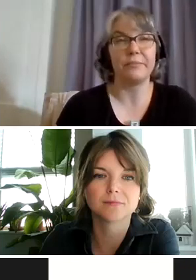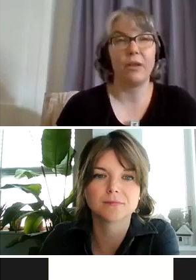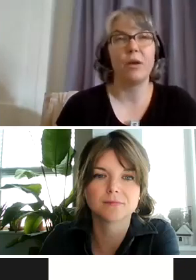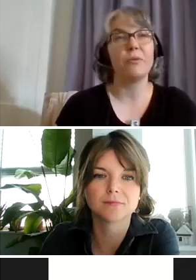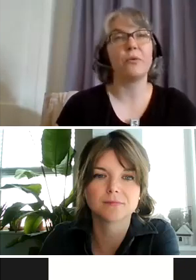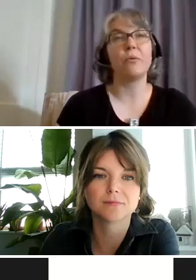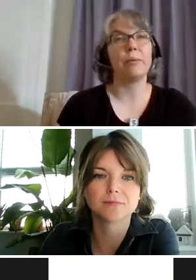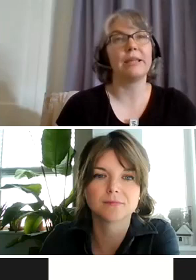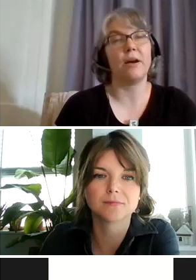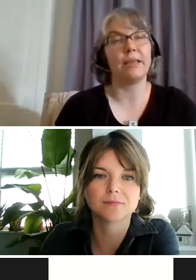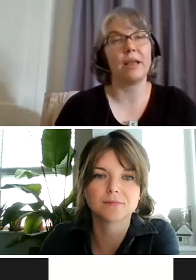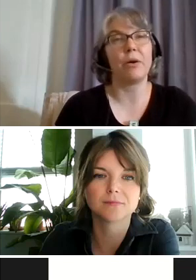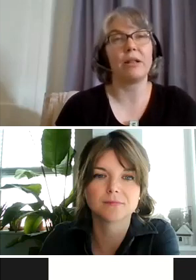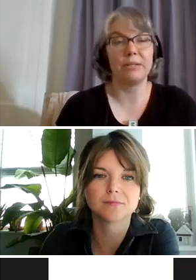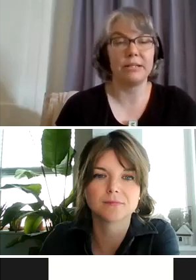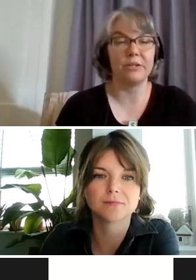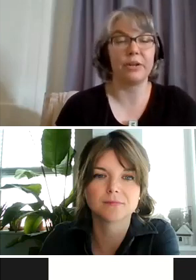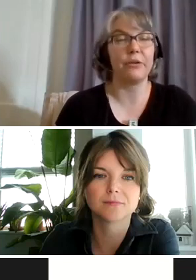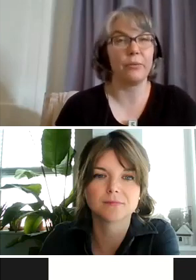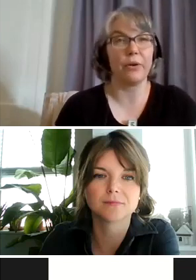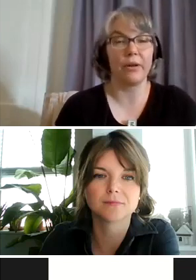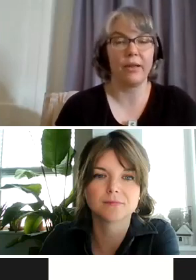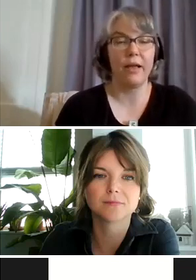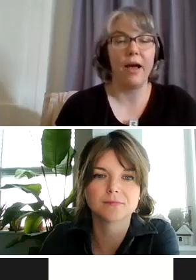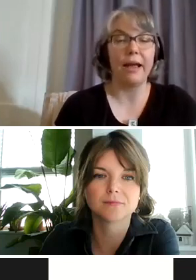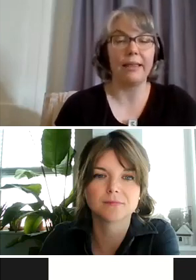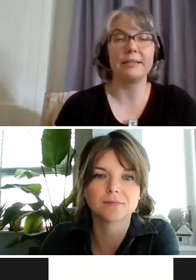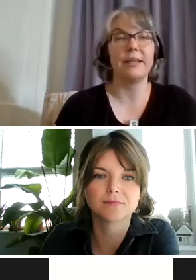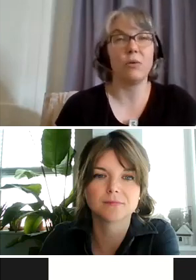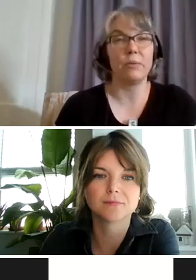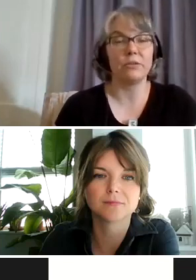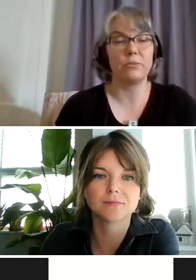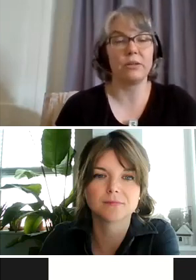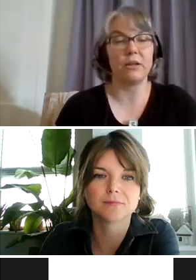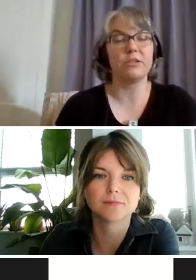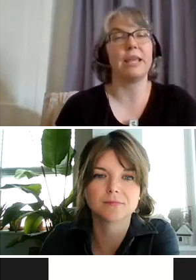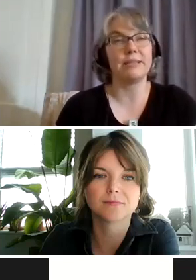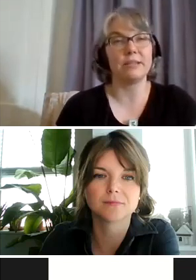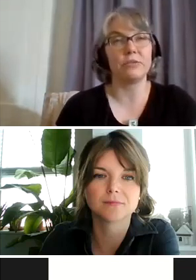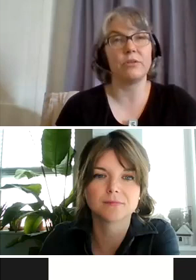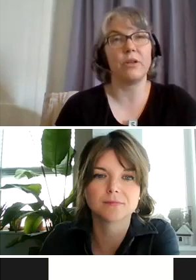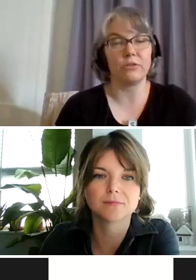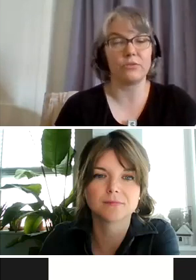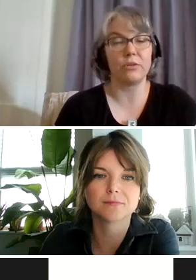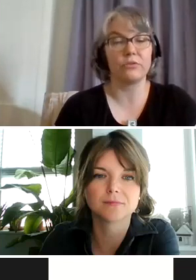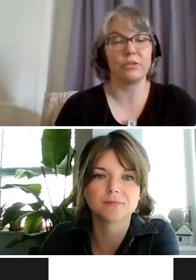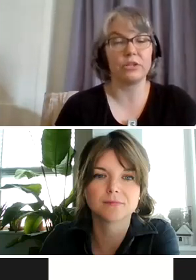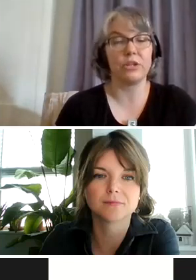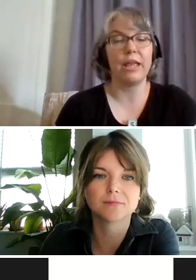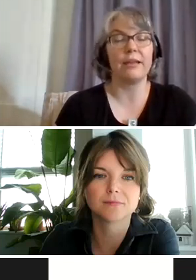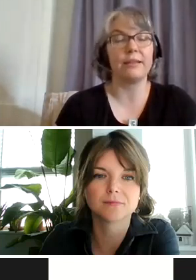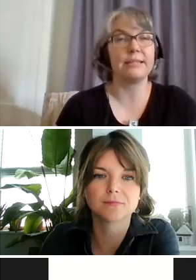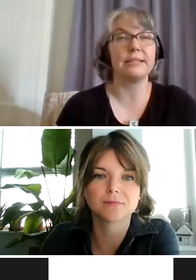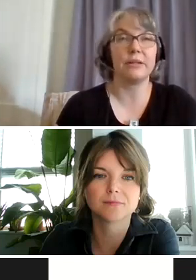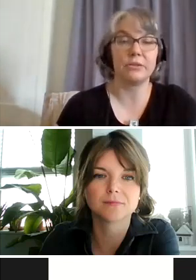arrived. Before we begin talking about Clementine Hunter and her work, I'd like to take a moment to acknowledge the ancestral, cultural,